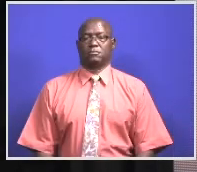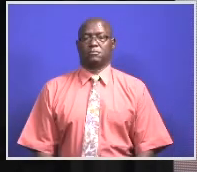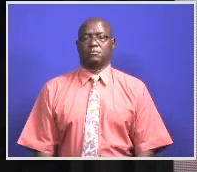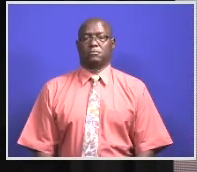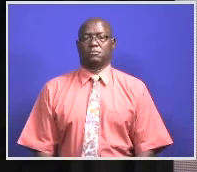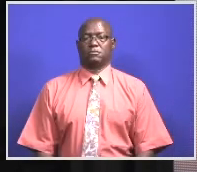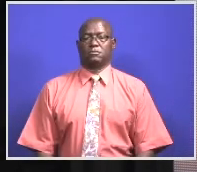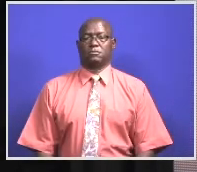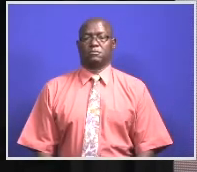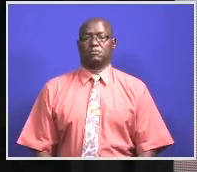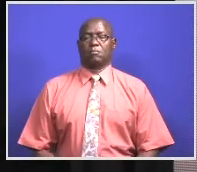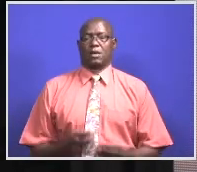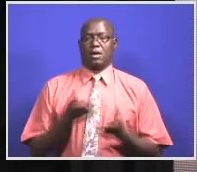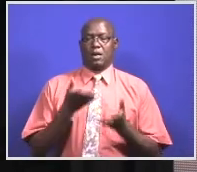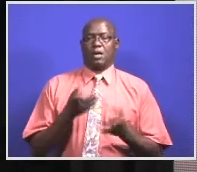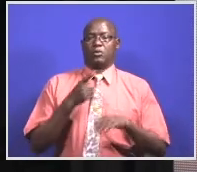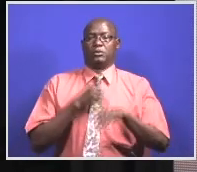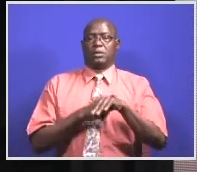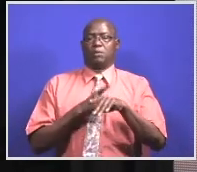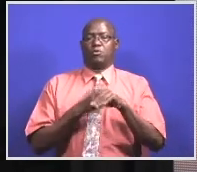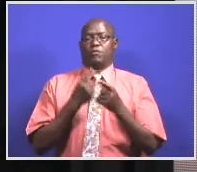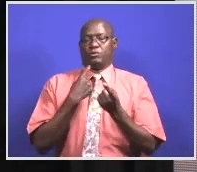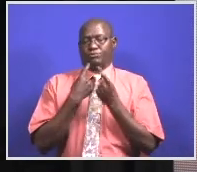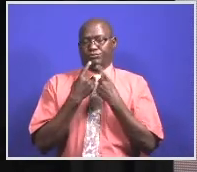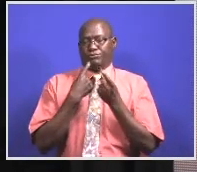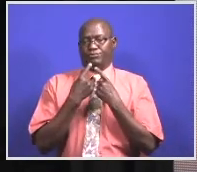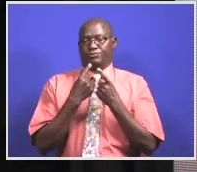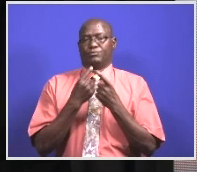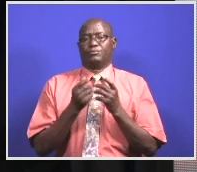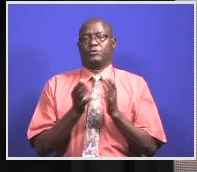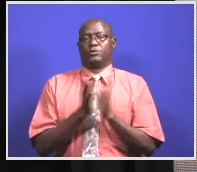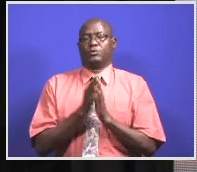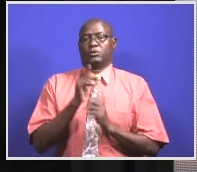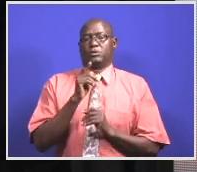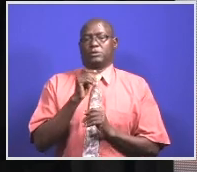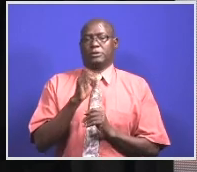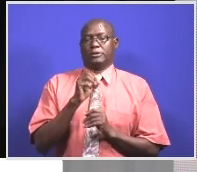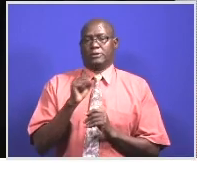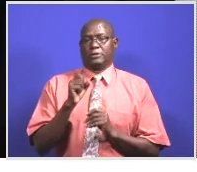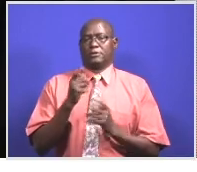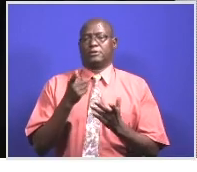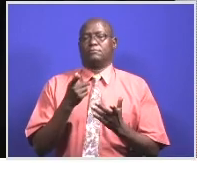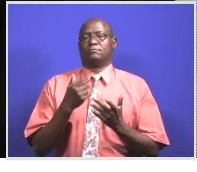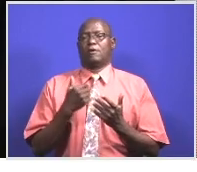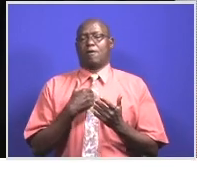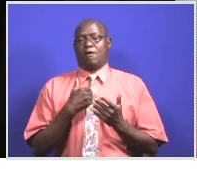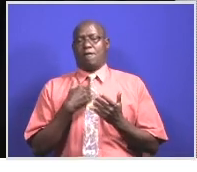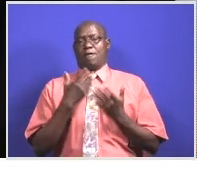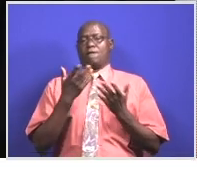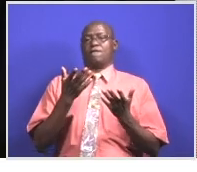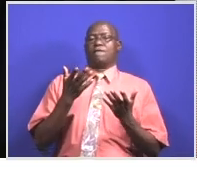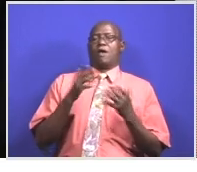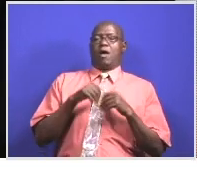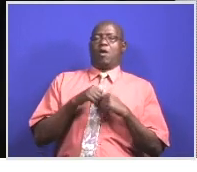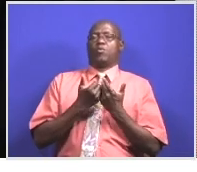It is time for candid conversations with Tess, and we are handling how to deal with loss and